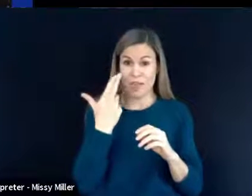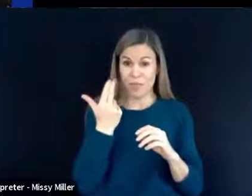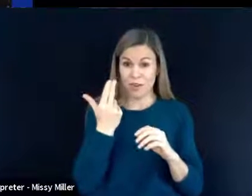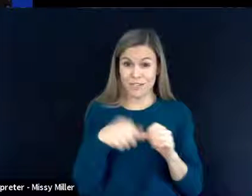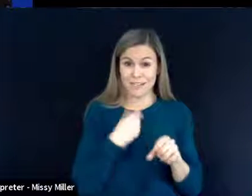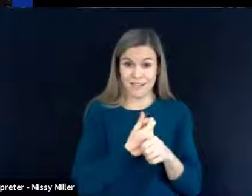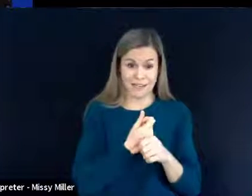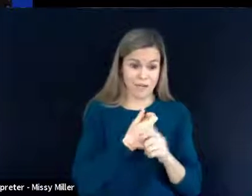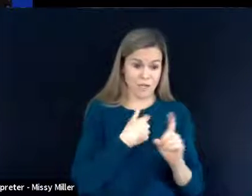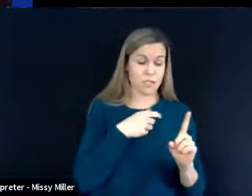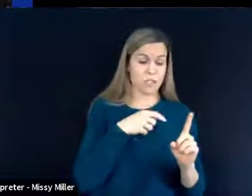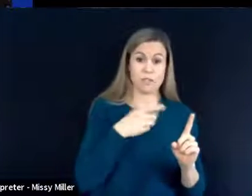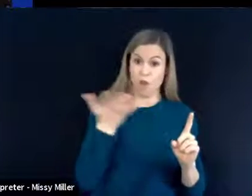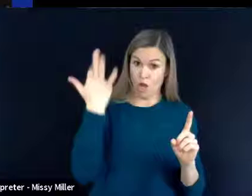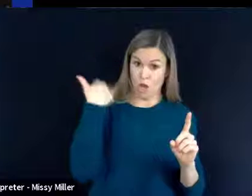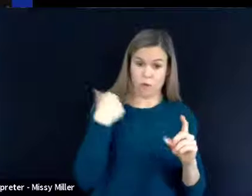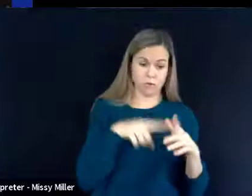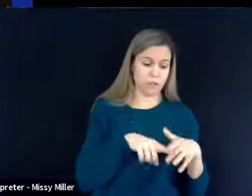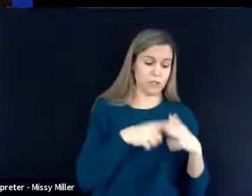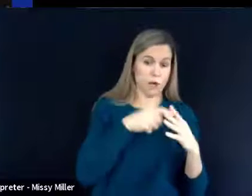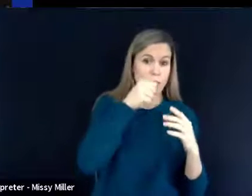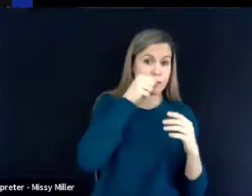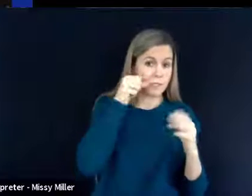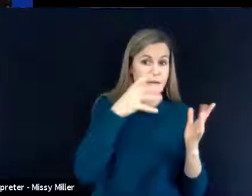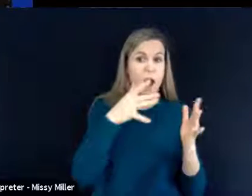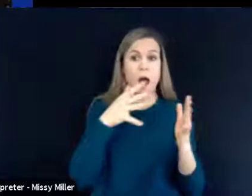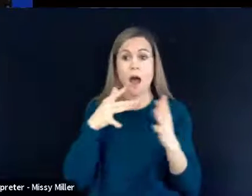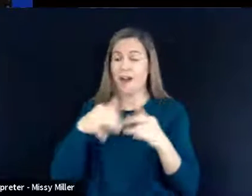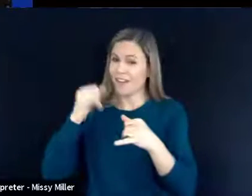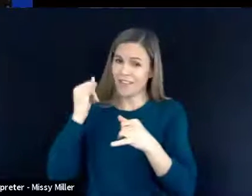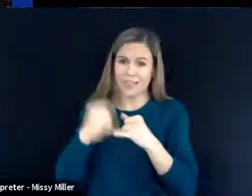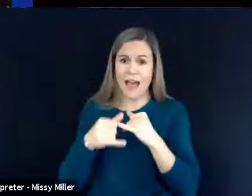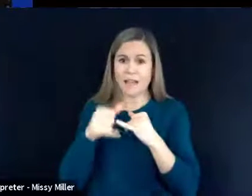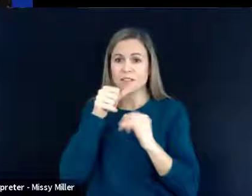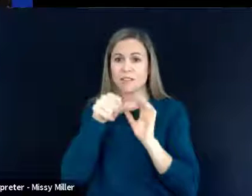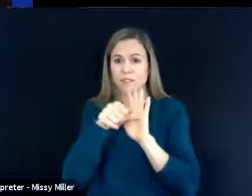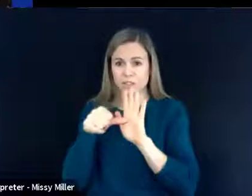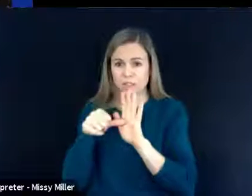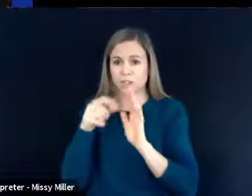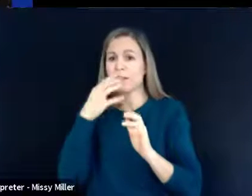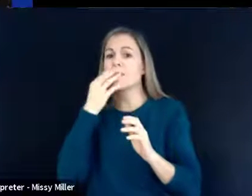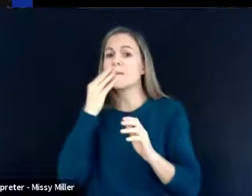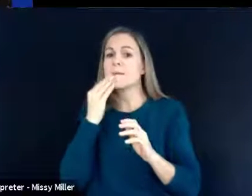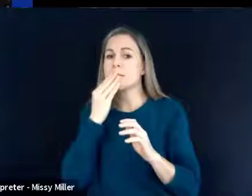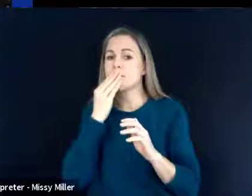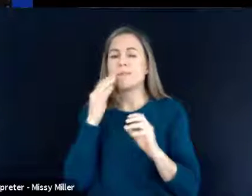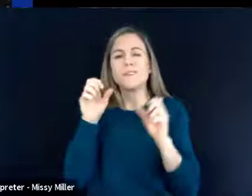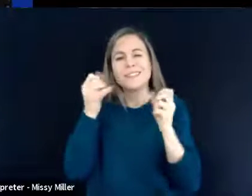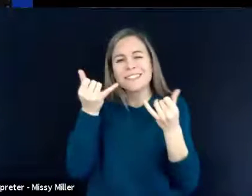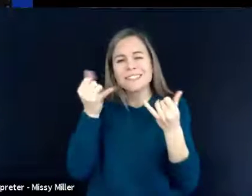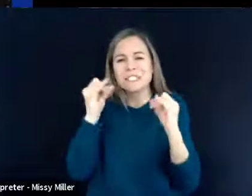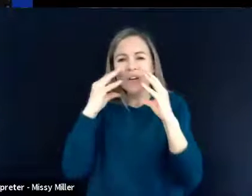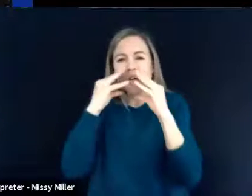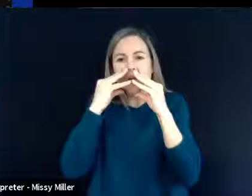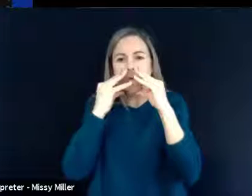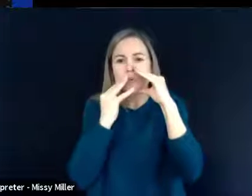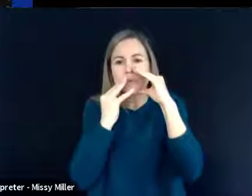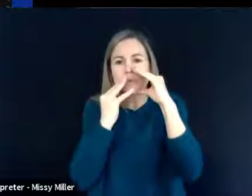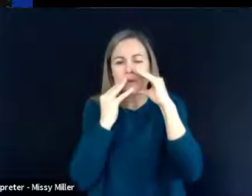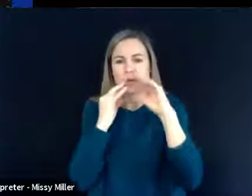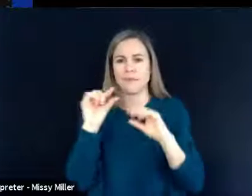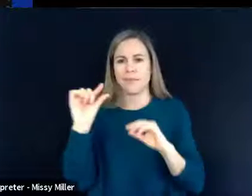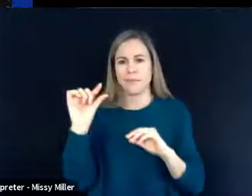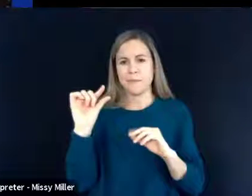after her first surgery. And if you look at it, although you still see the lopsidedness because of the